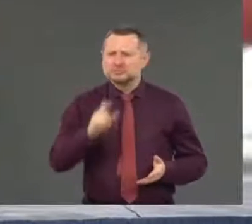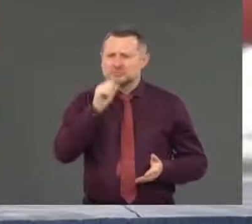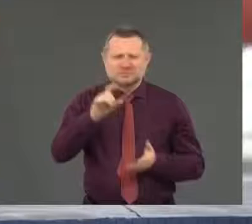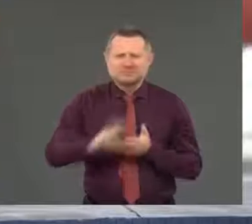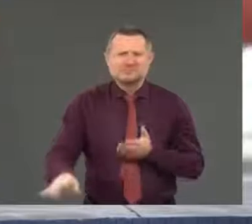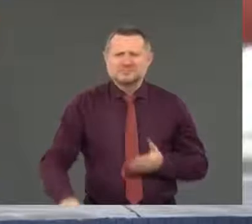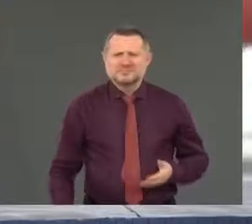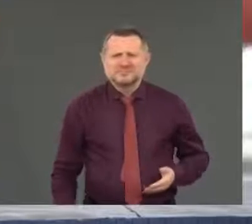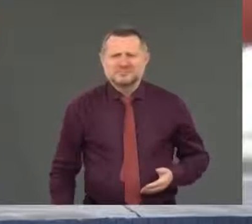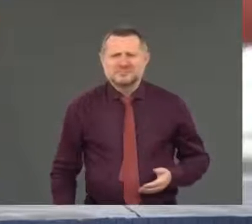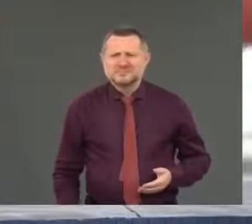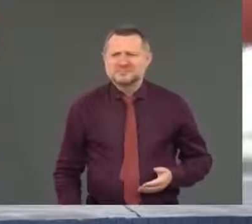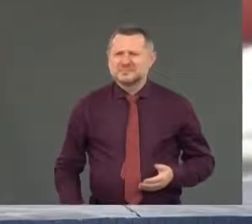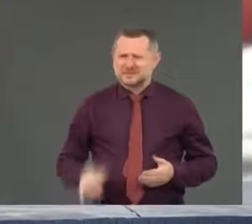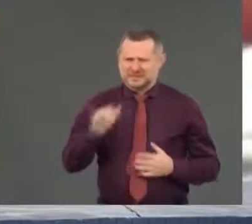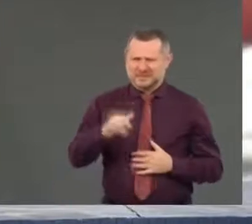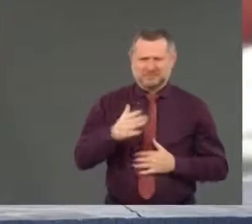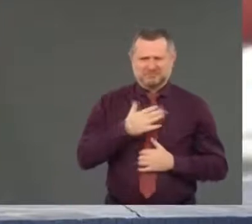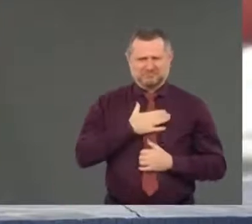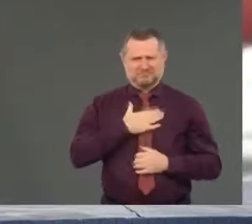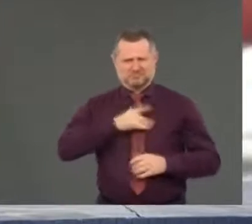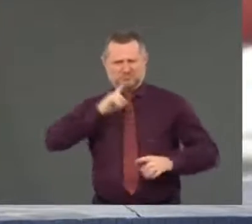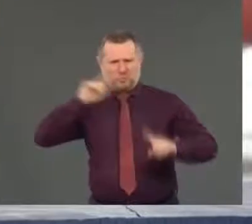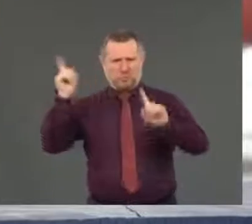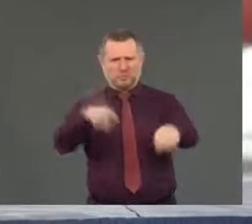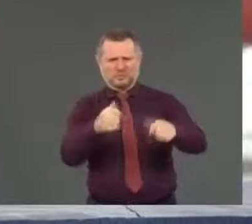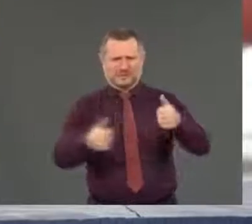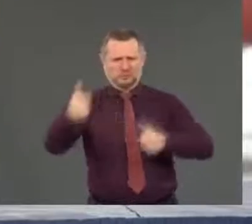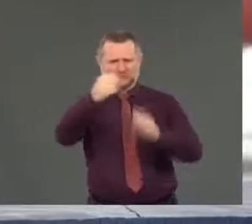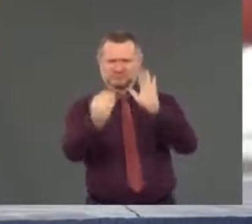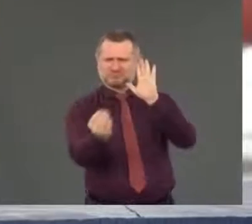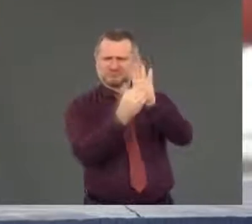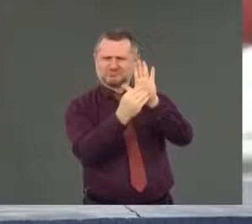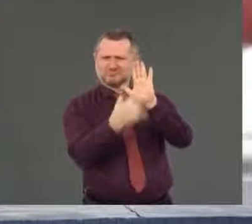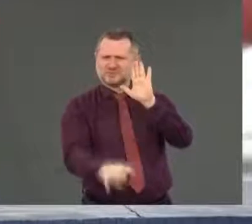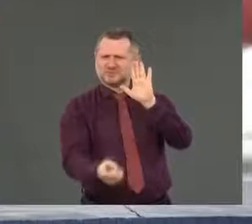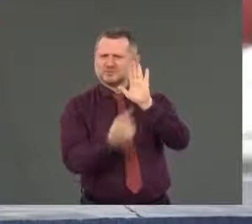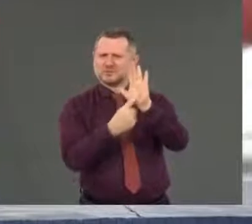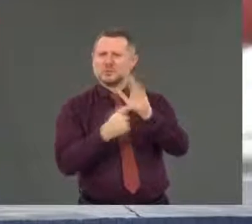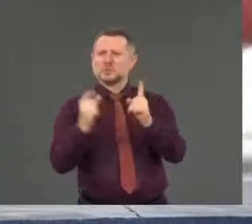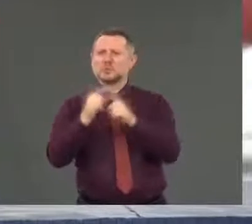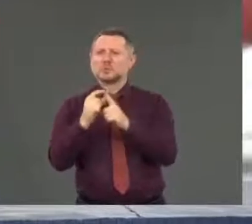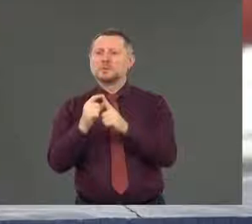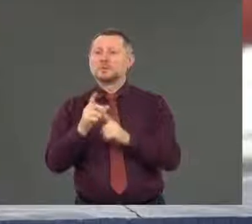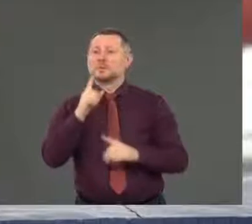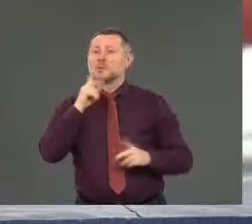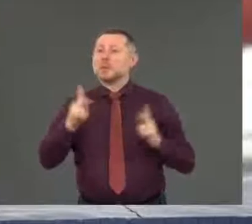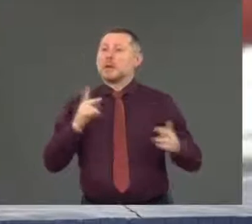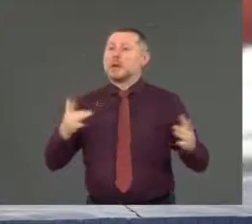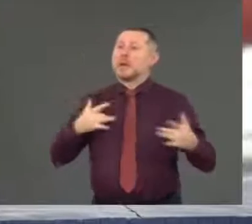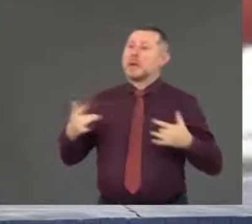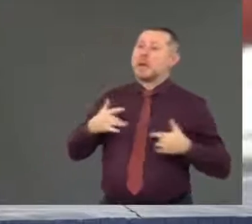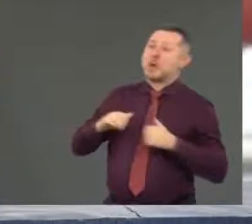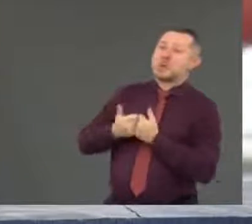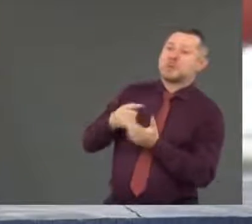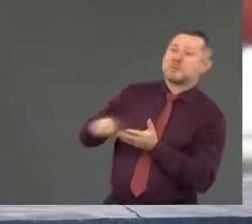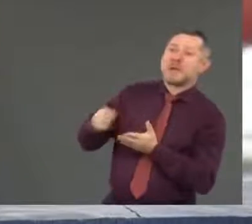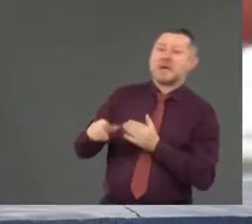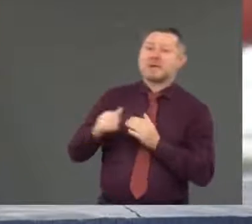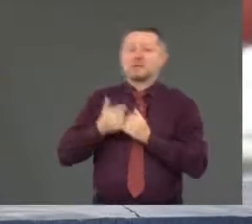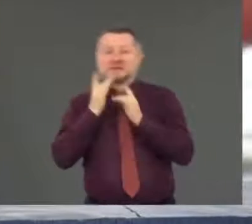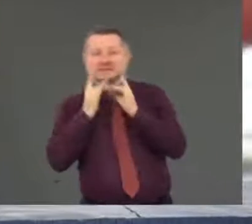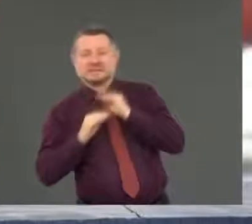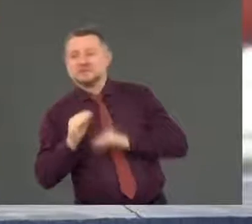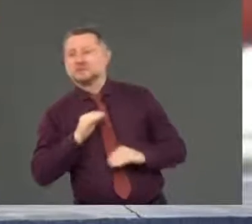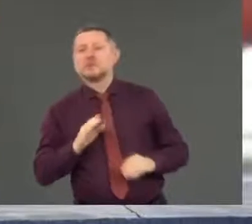executive order, and that's true through August. So rent, I wanted to take rent off the table for people, all right? That's